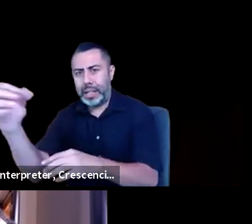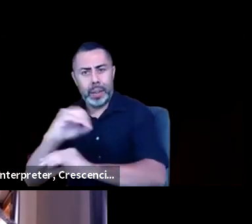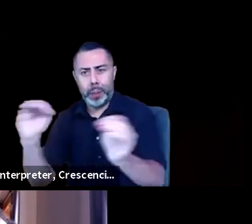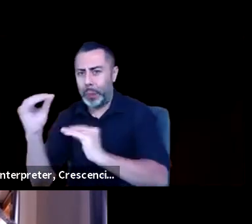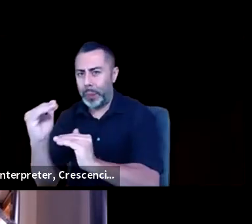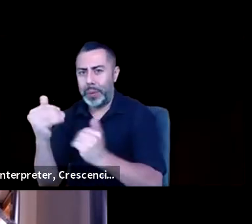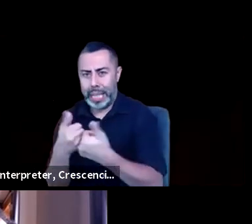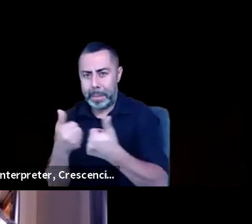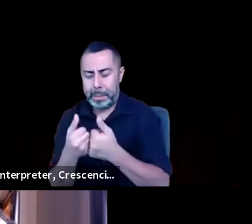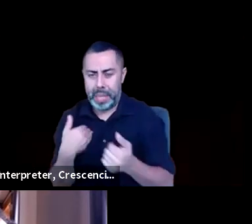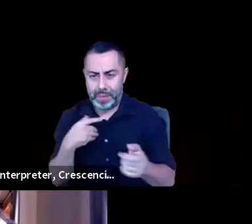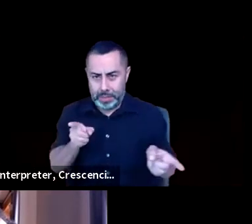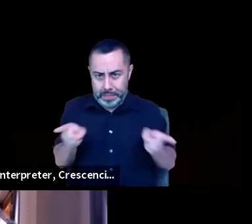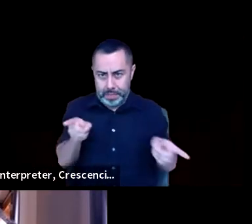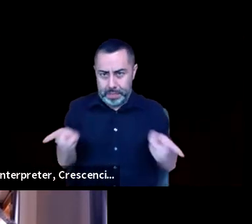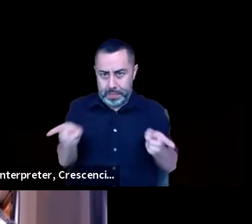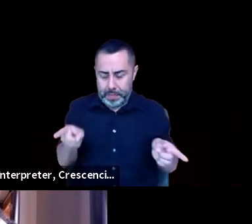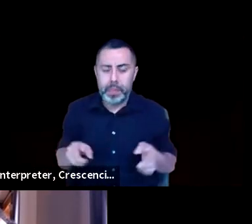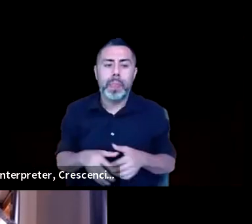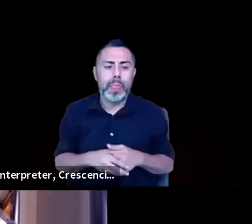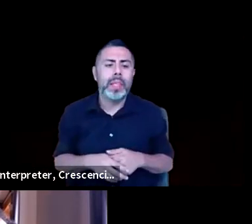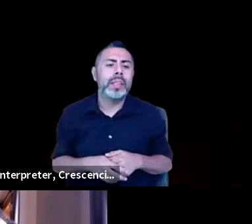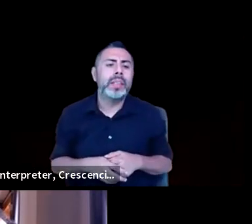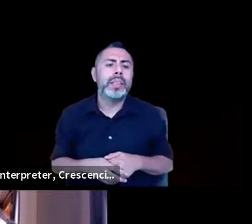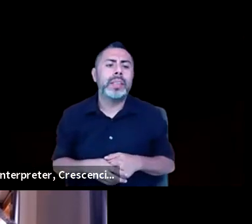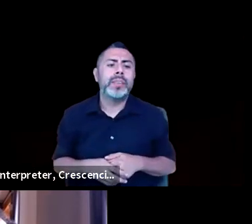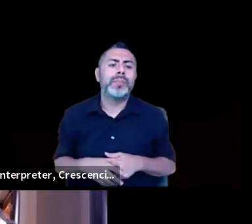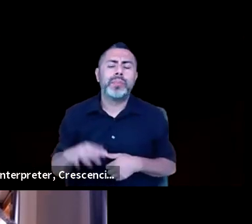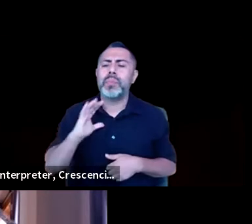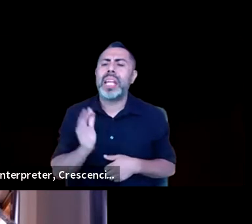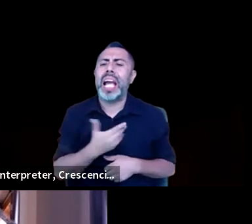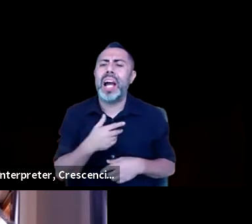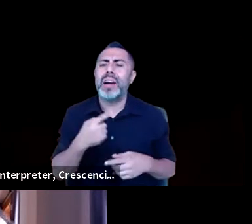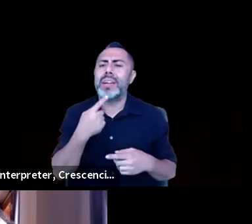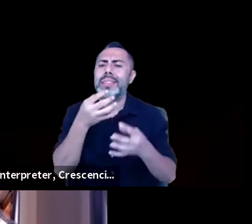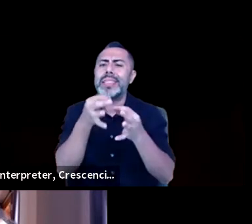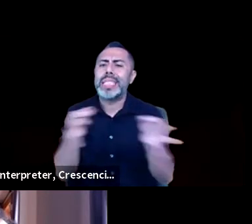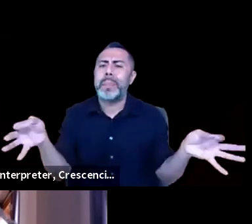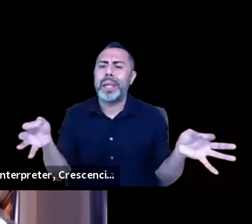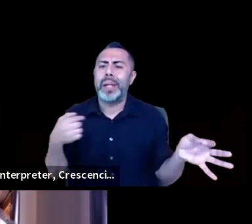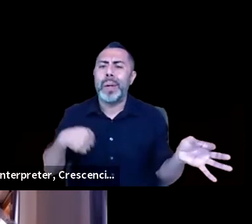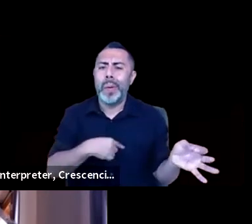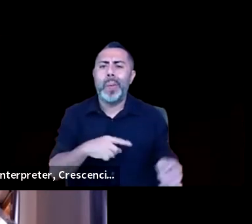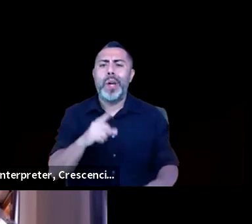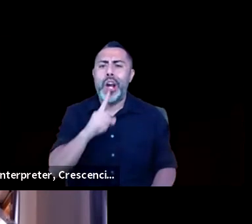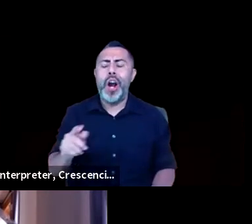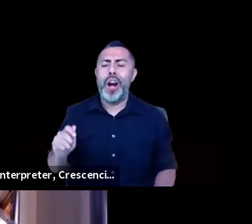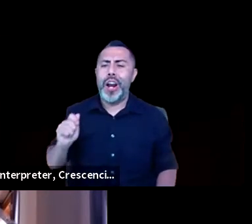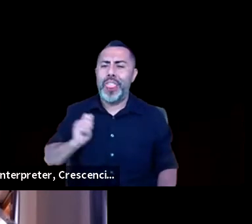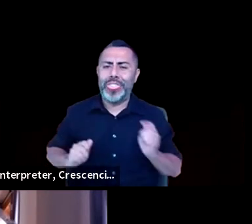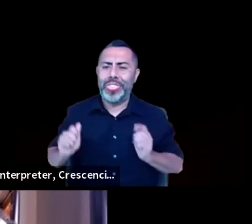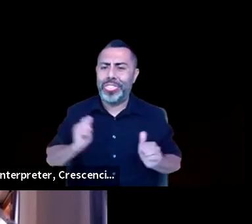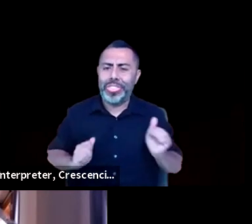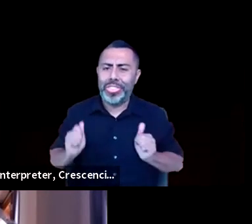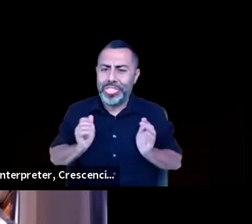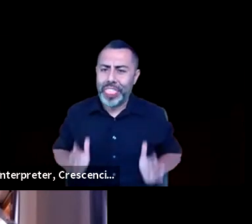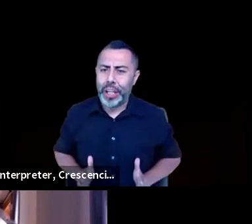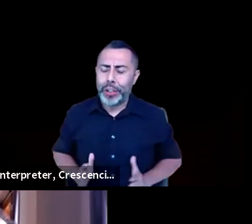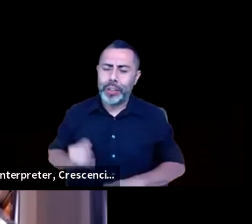about, you know, or the statement that we are theaters, that we are theater institutions or theater